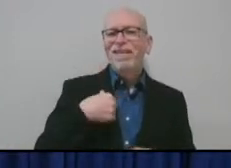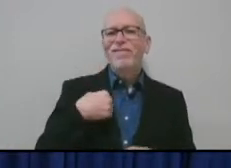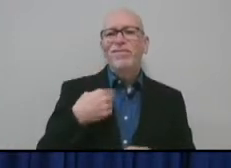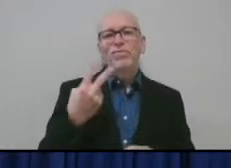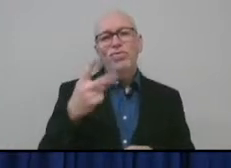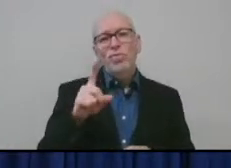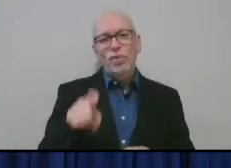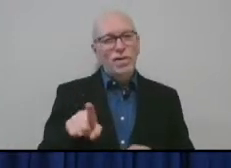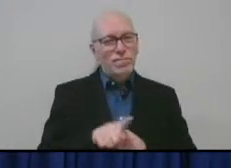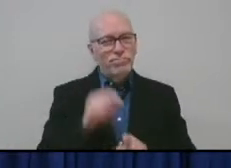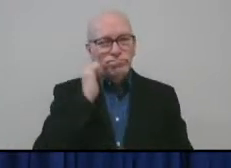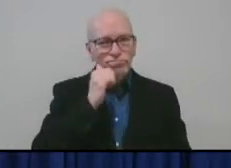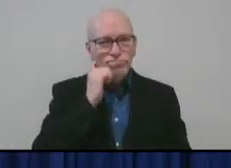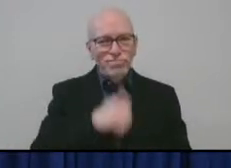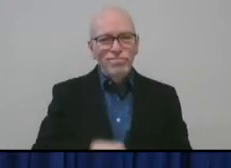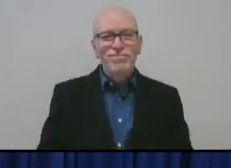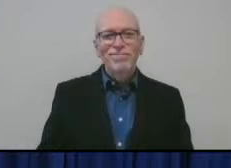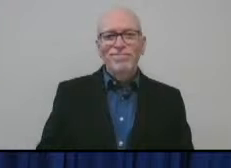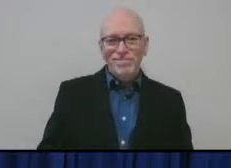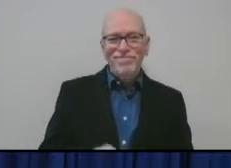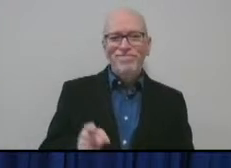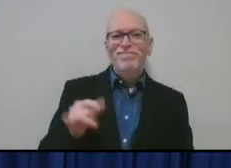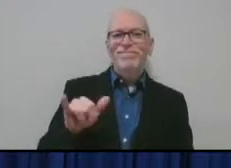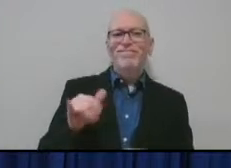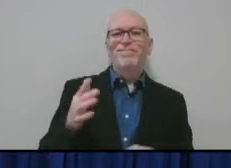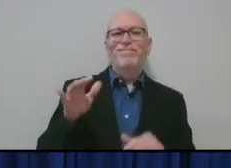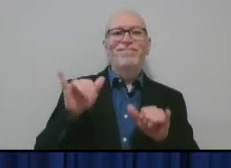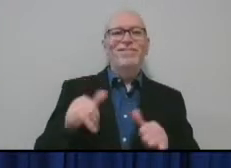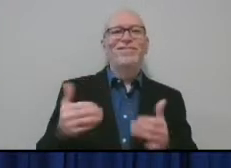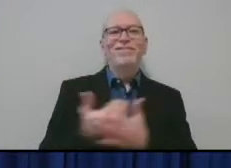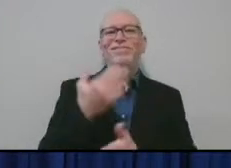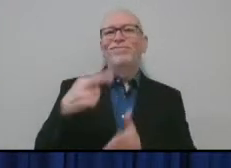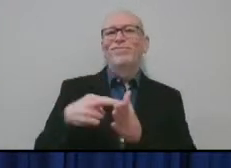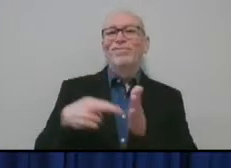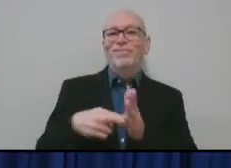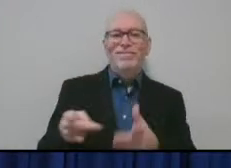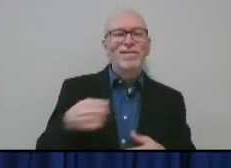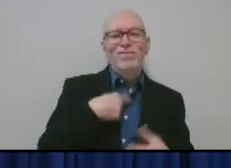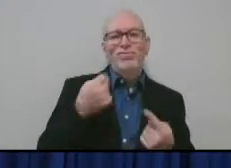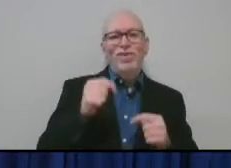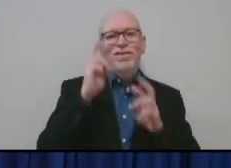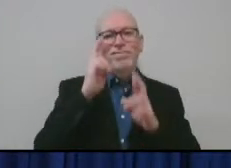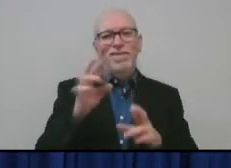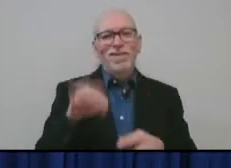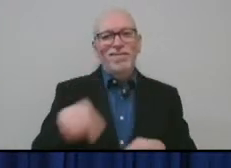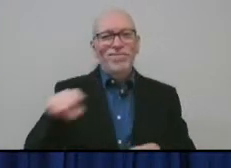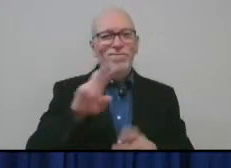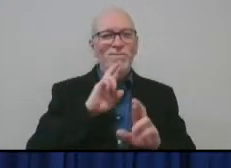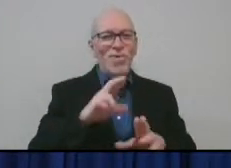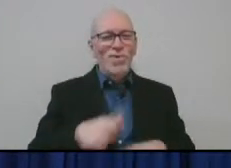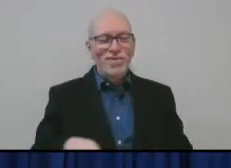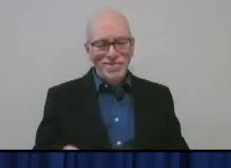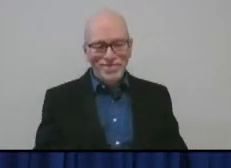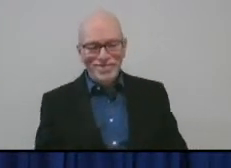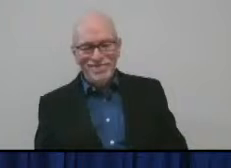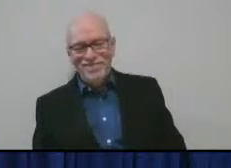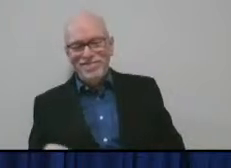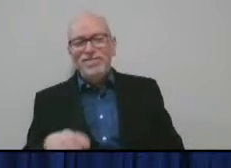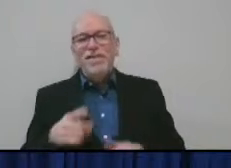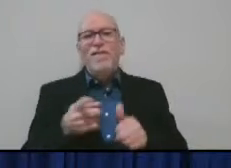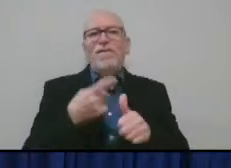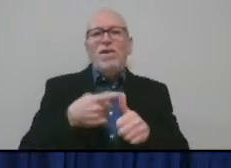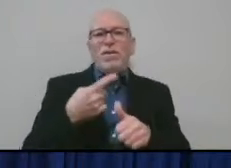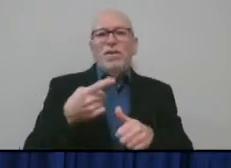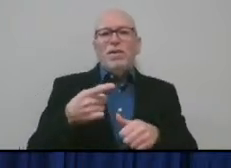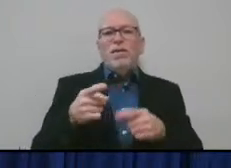might expect. Is this the Berman rule, the 2 questions? We're trying to be respectful of our fellow reporters. I got you. The first is